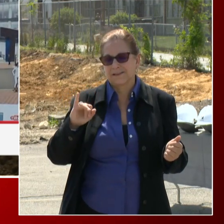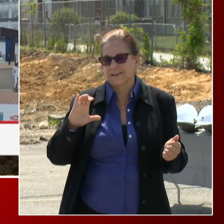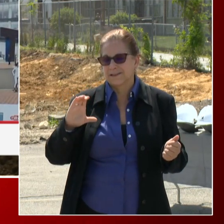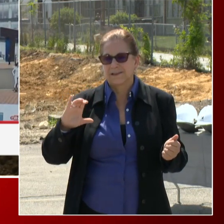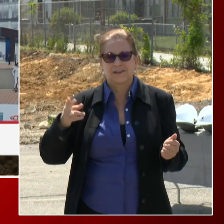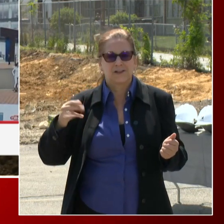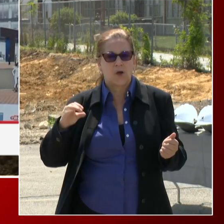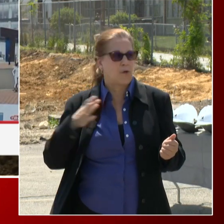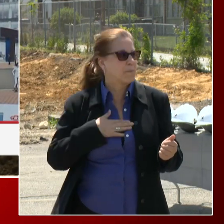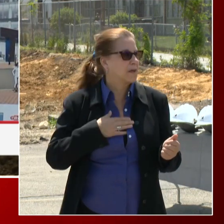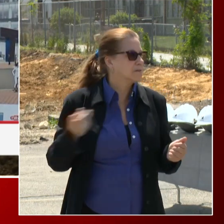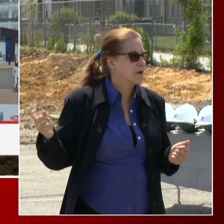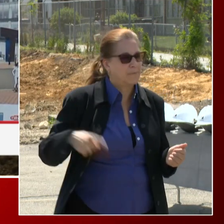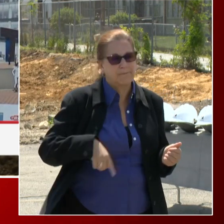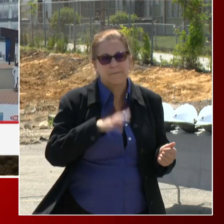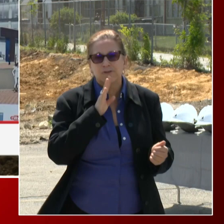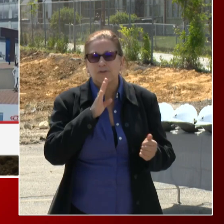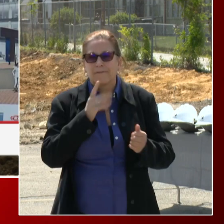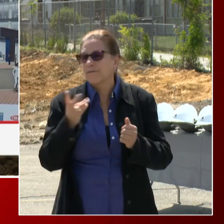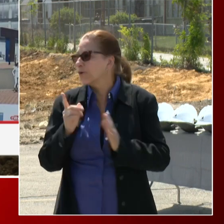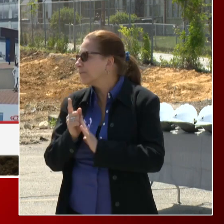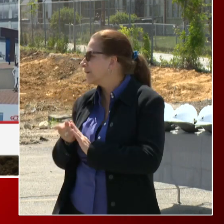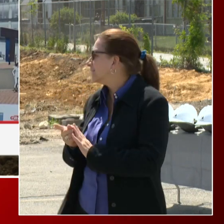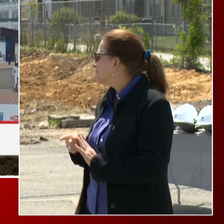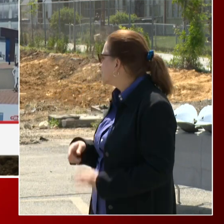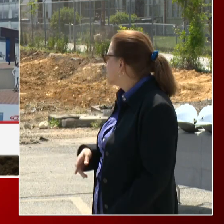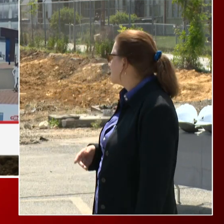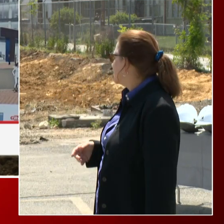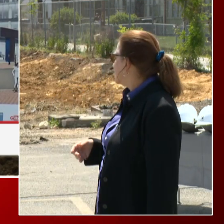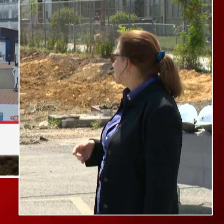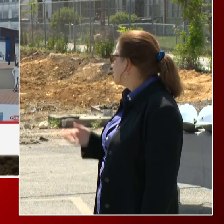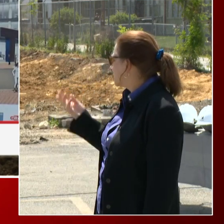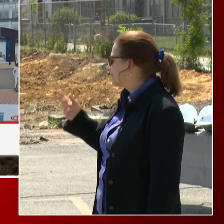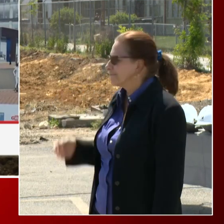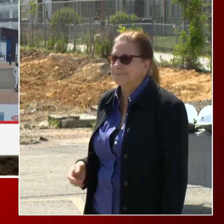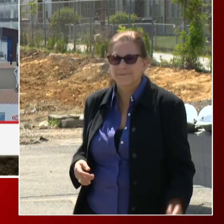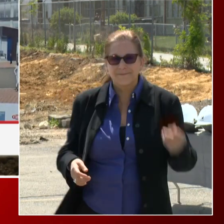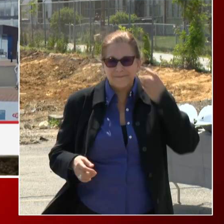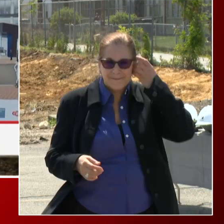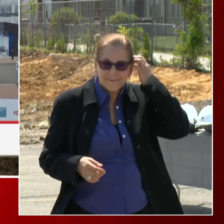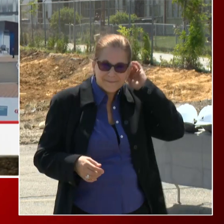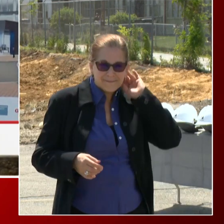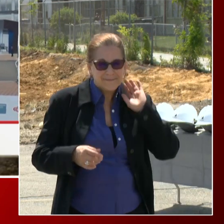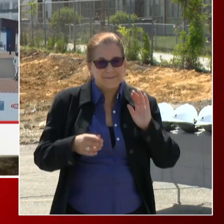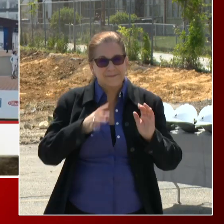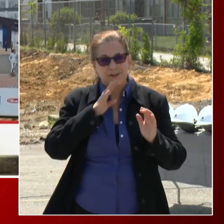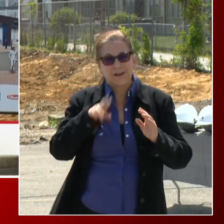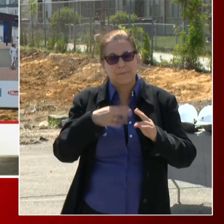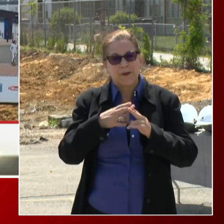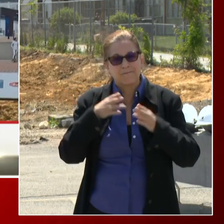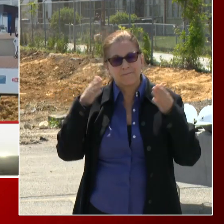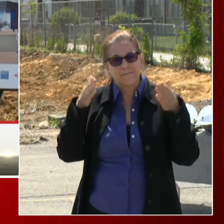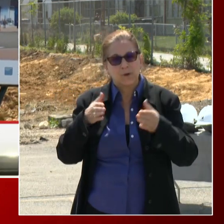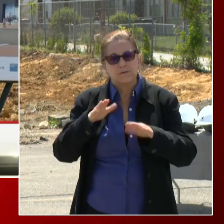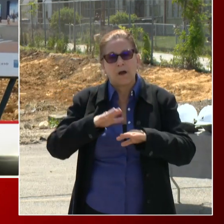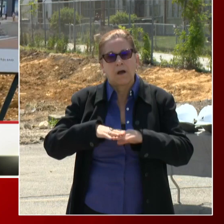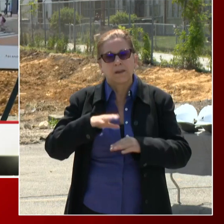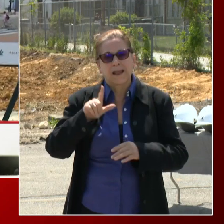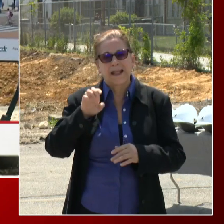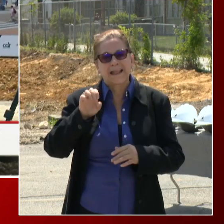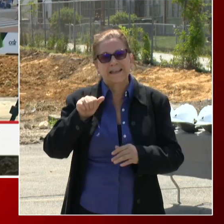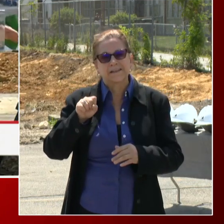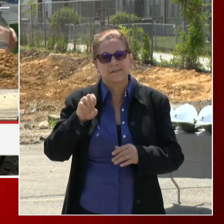minutes talking about our focus on using leasing as a tool to